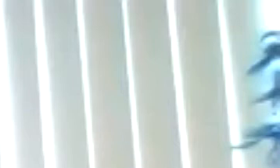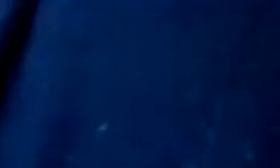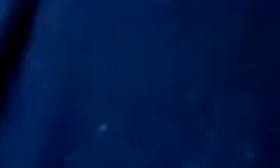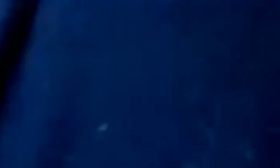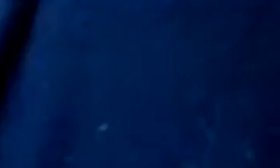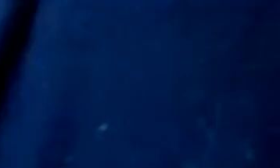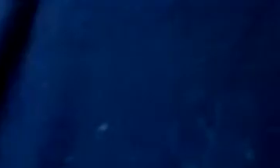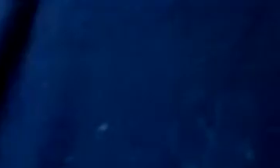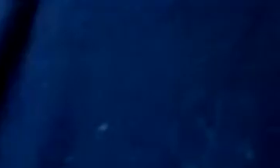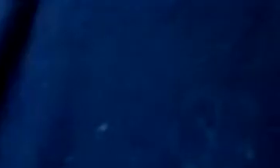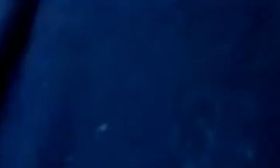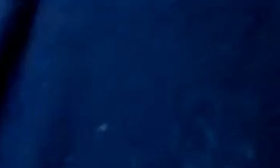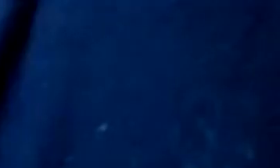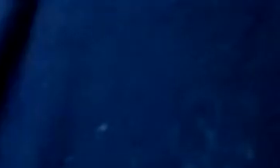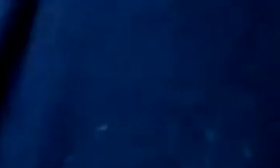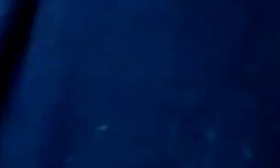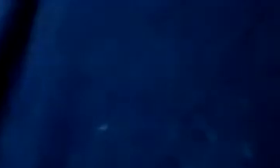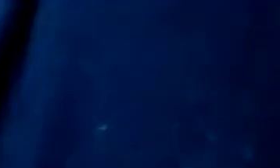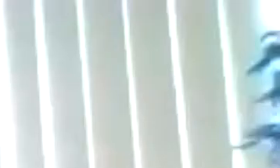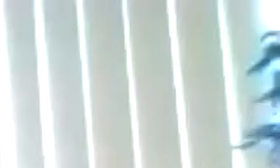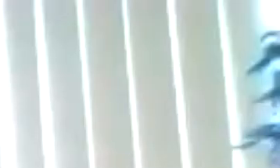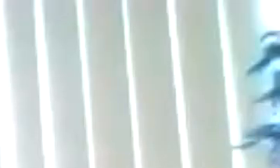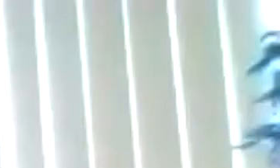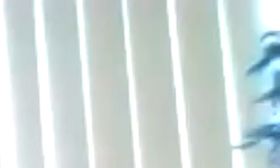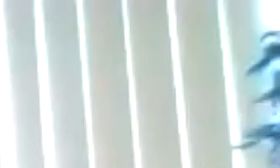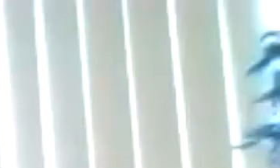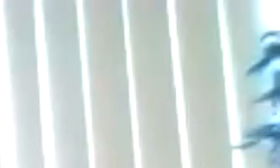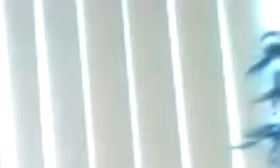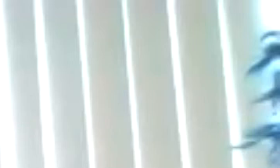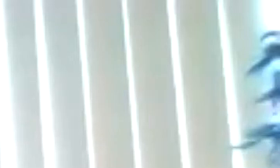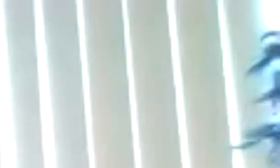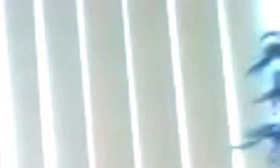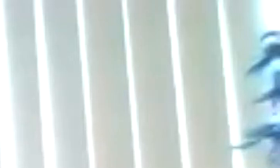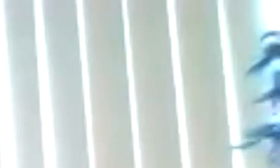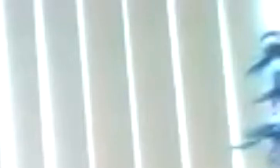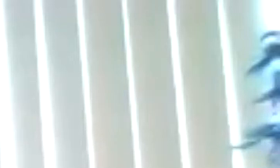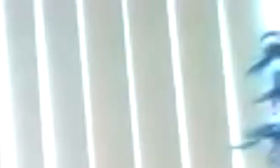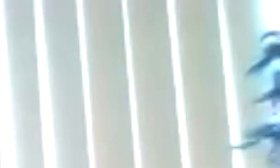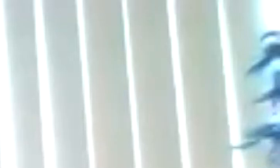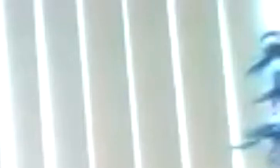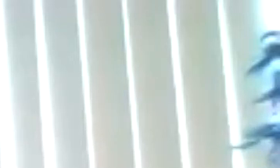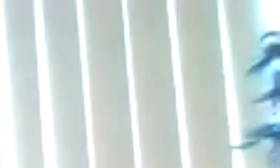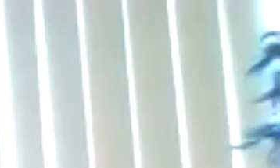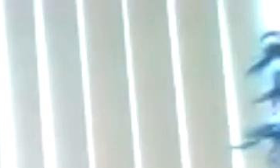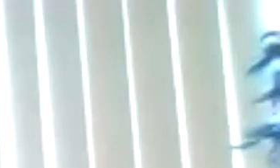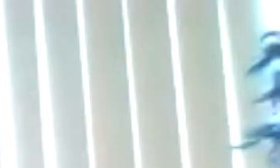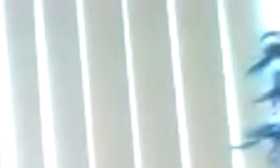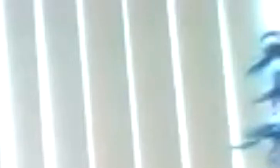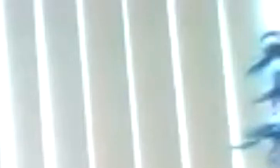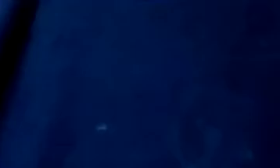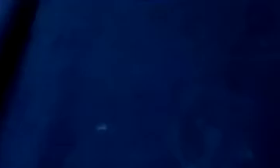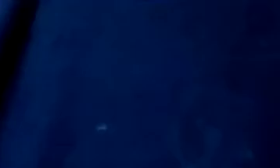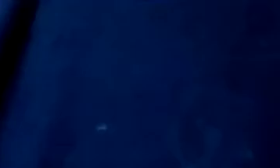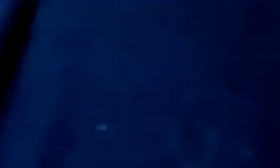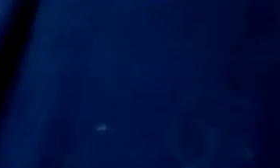And then ask, what is your name? So Okay, name, what? I forgot how to say what.